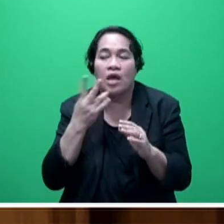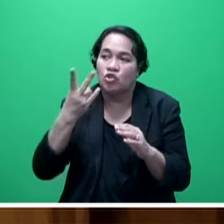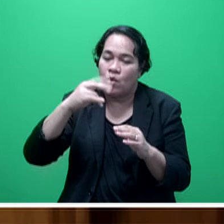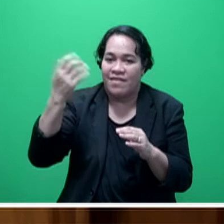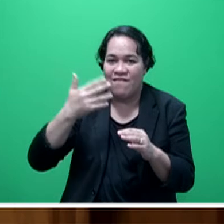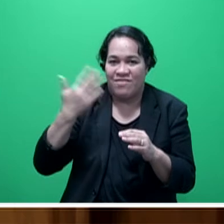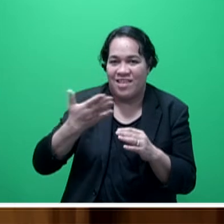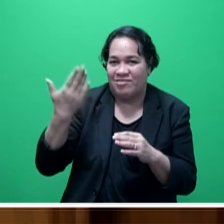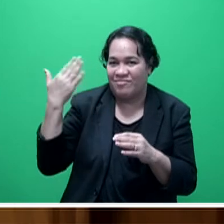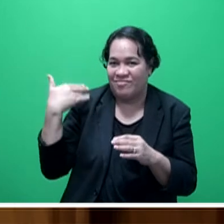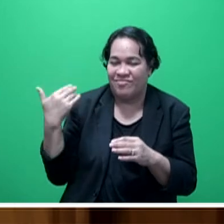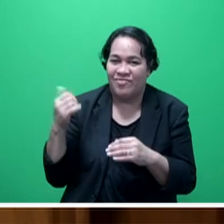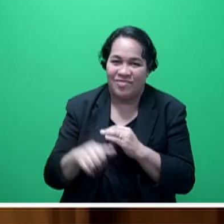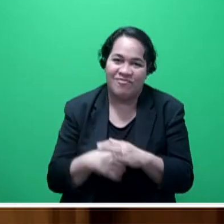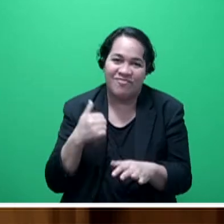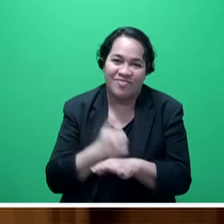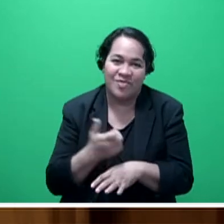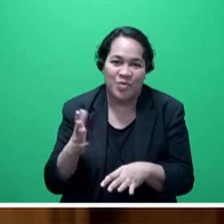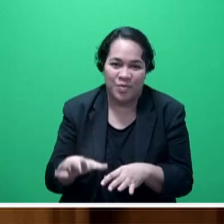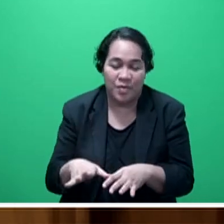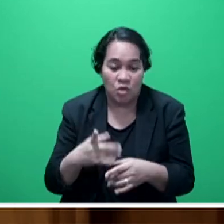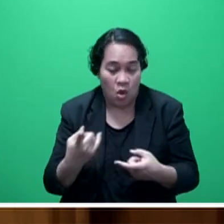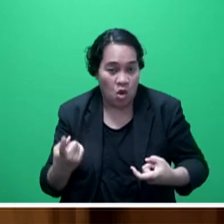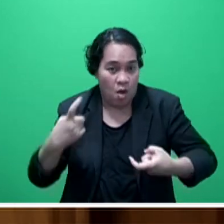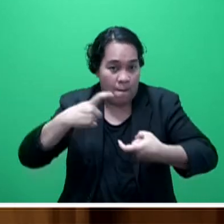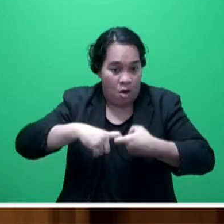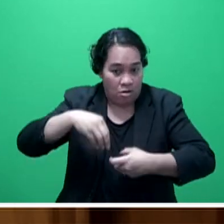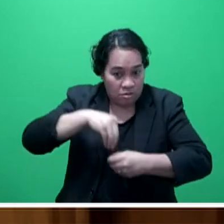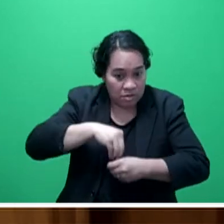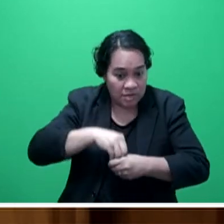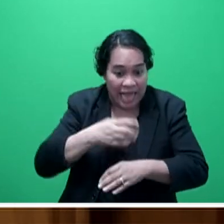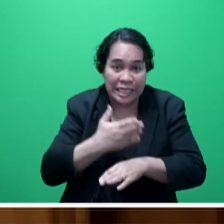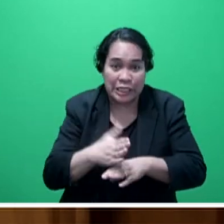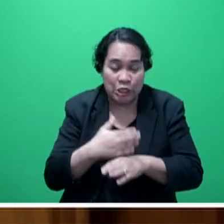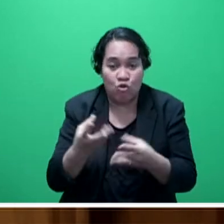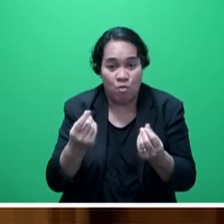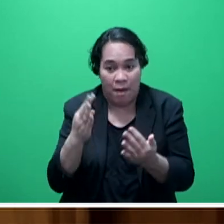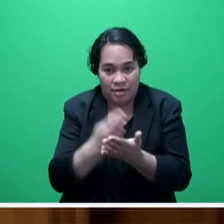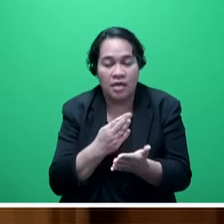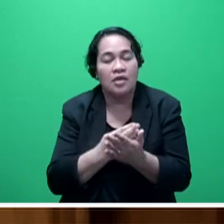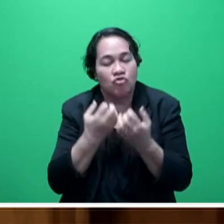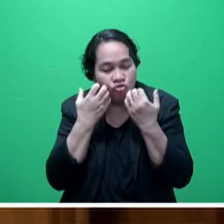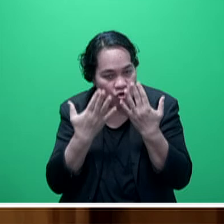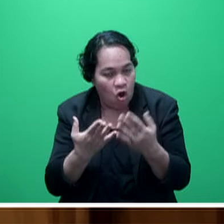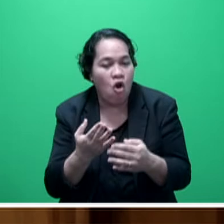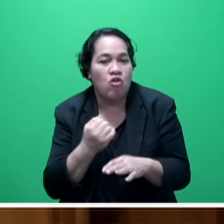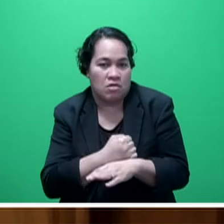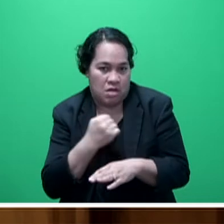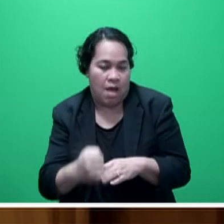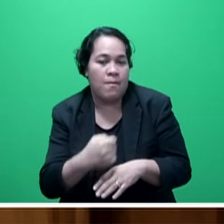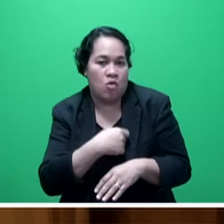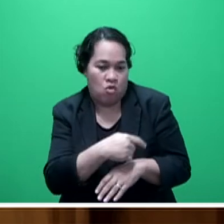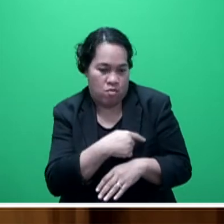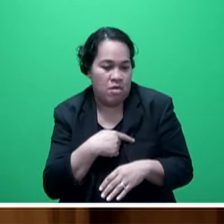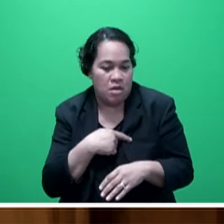2015. Honourable Speaker, the incorporation of this new budget item shows Fiji's commitment to support this valuable